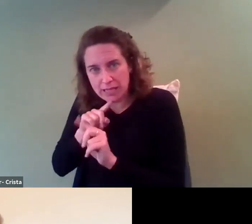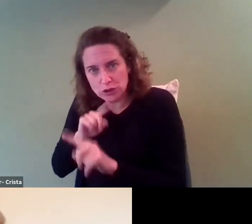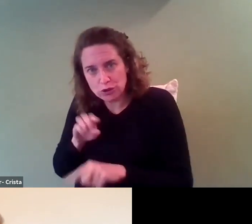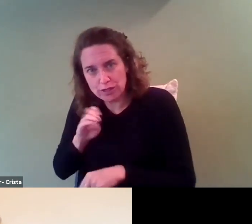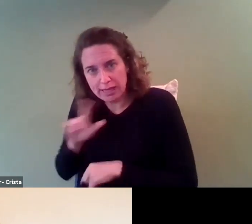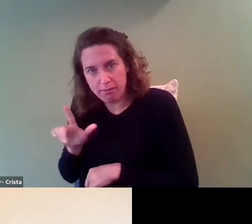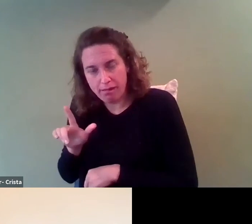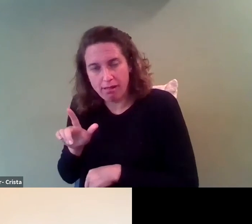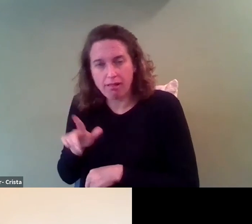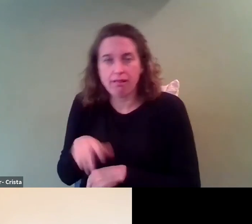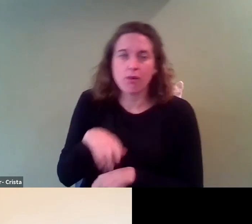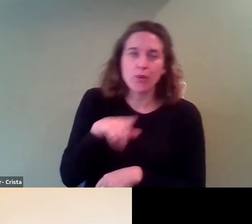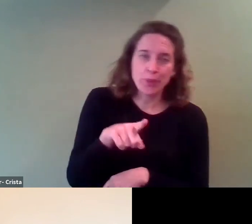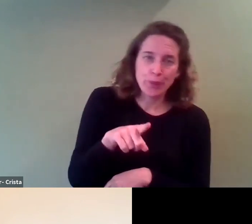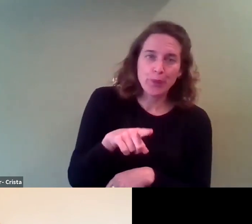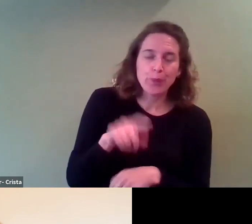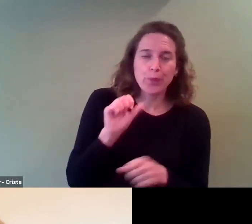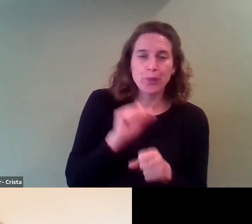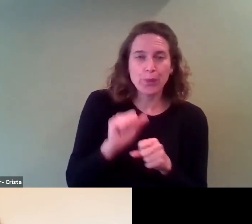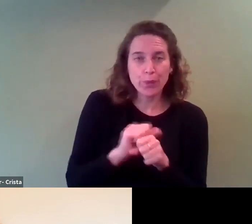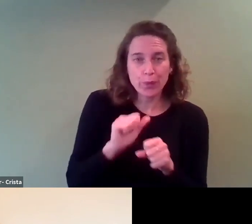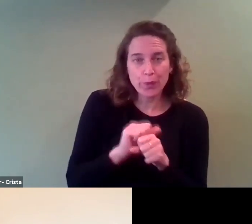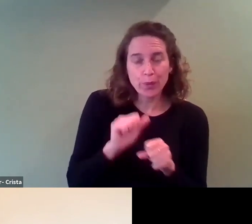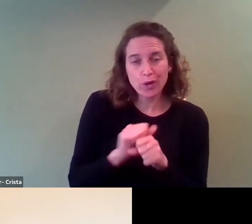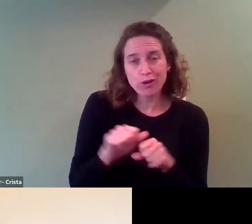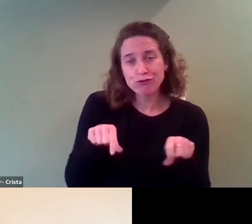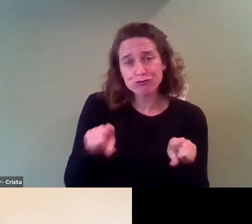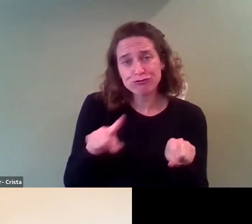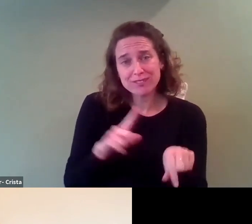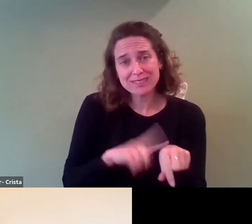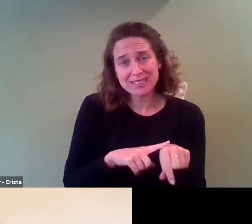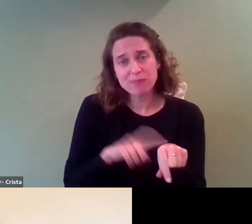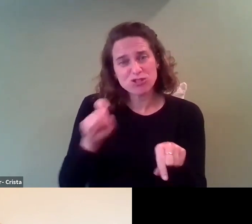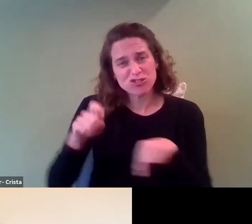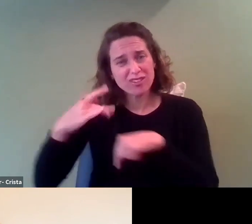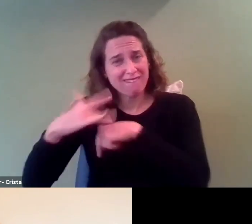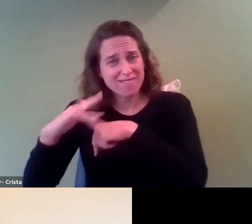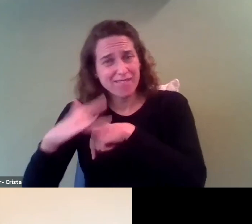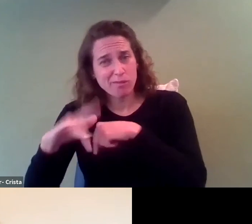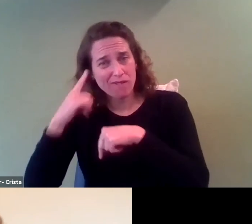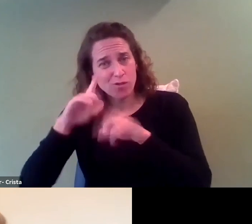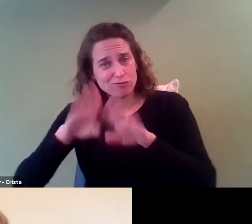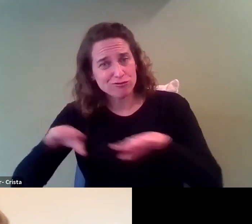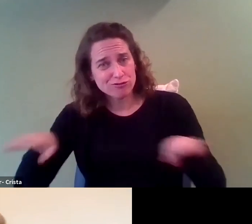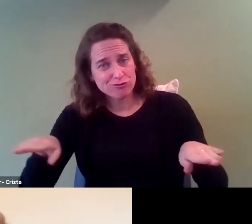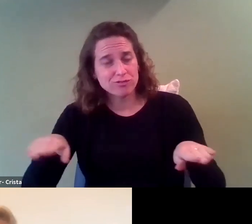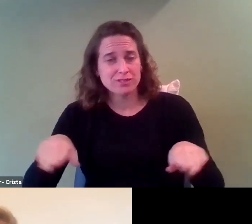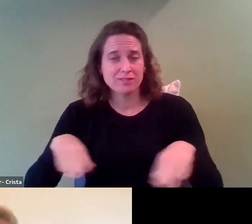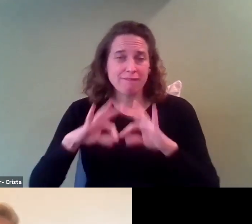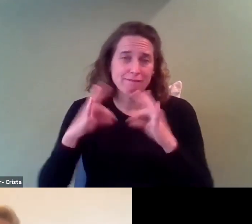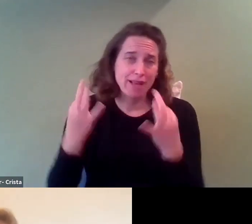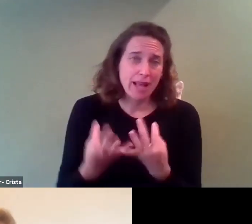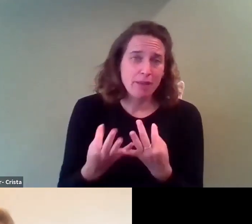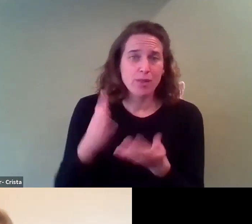available to our work or thinking about our work during times where we should have been available to the children, to the family, and to